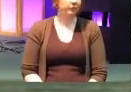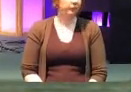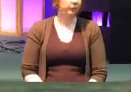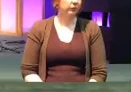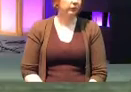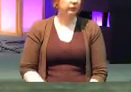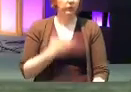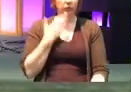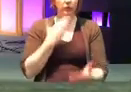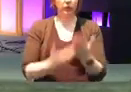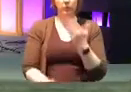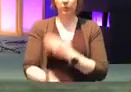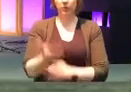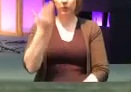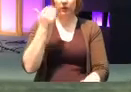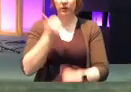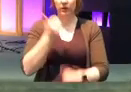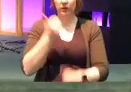Well, good morning, everyone.